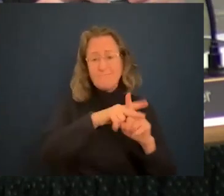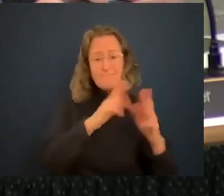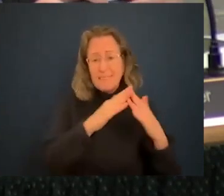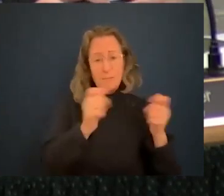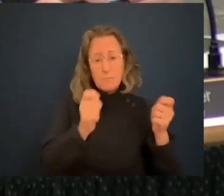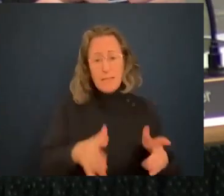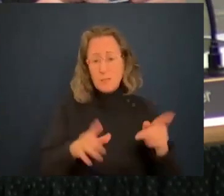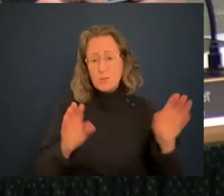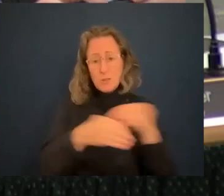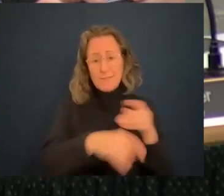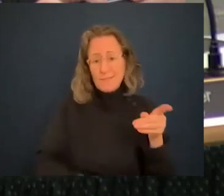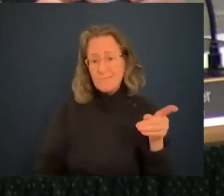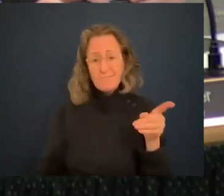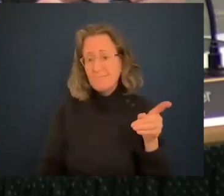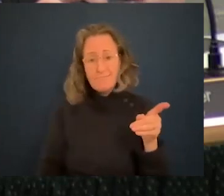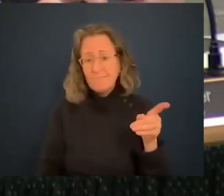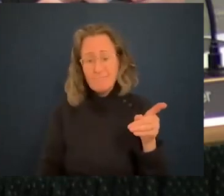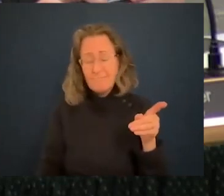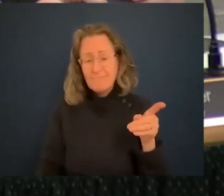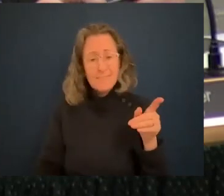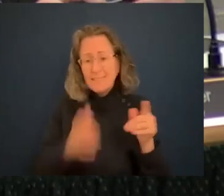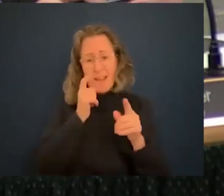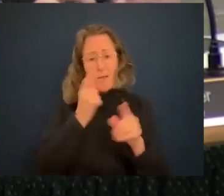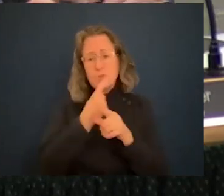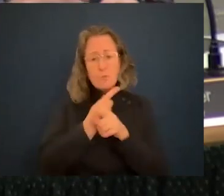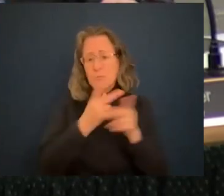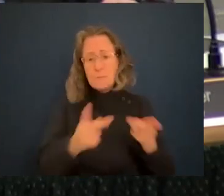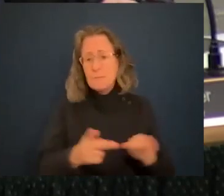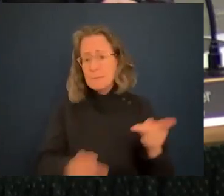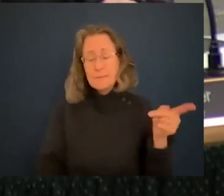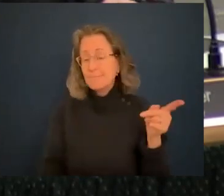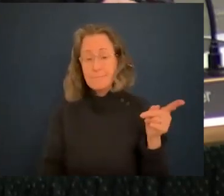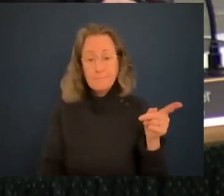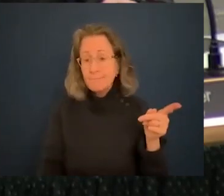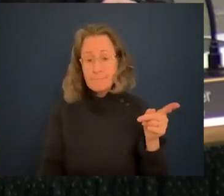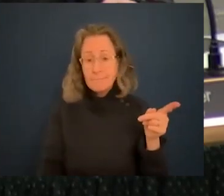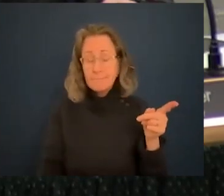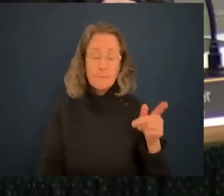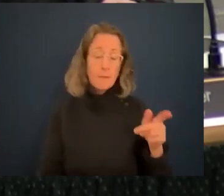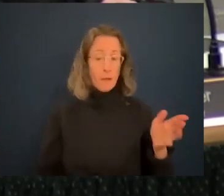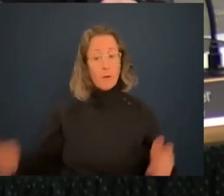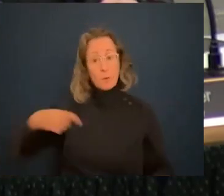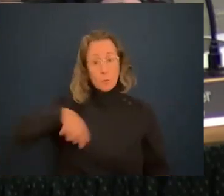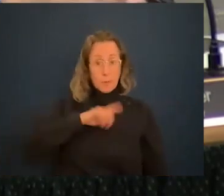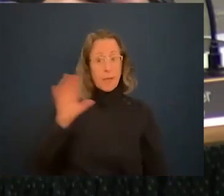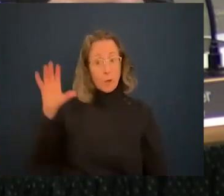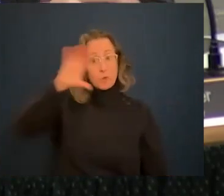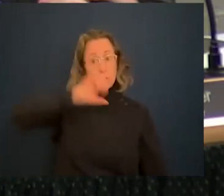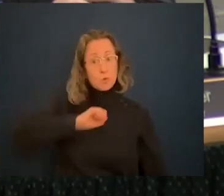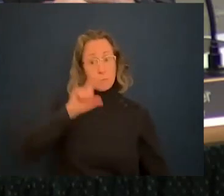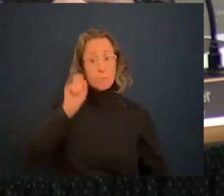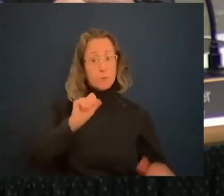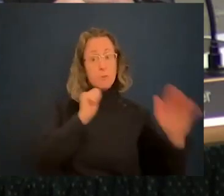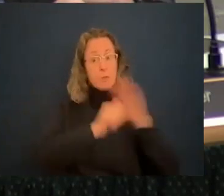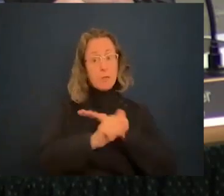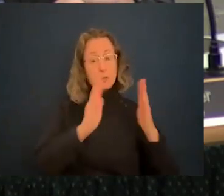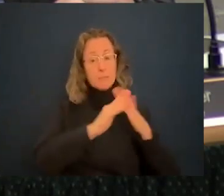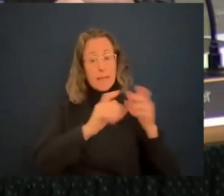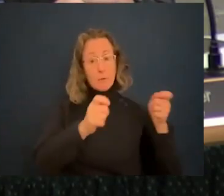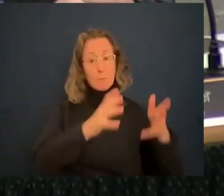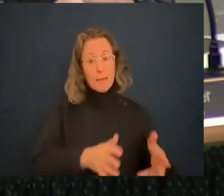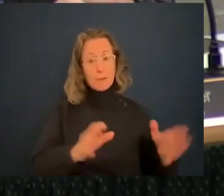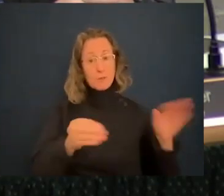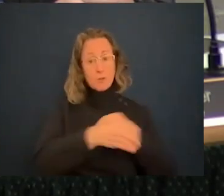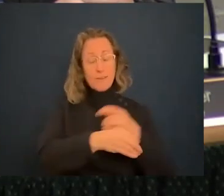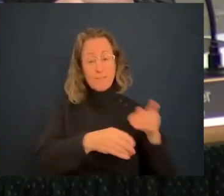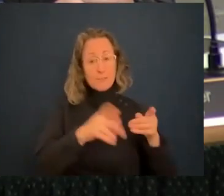this is just my opinion um uh and I think that the reason that we just sort of assume that it is is because uh Peter did a